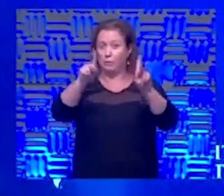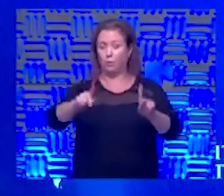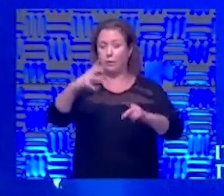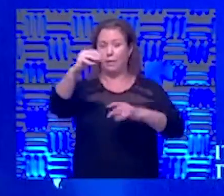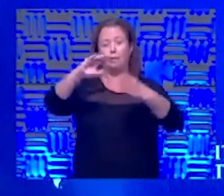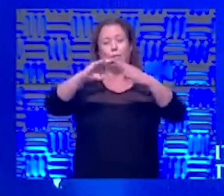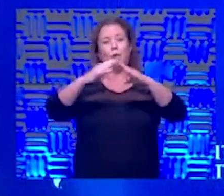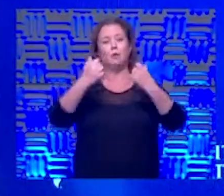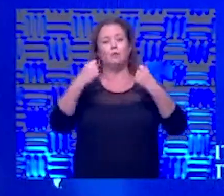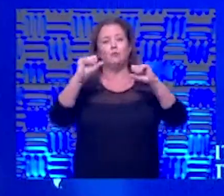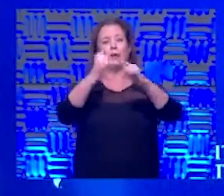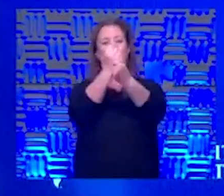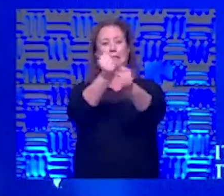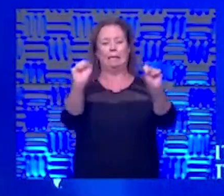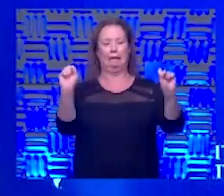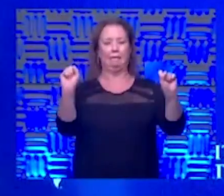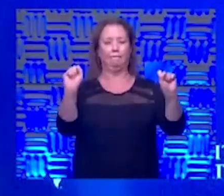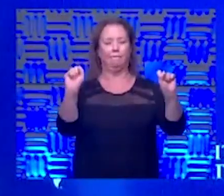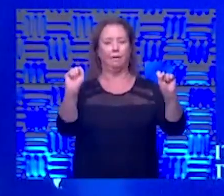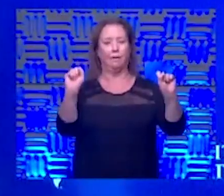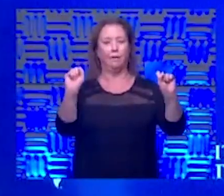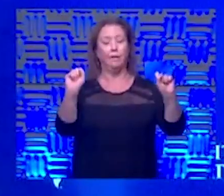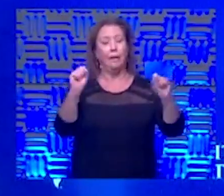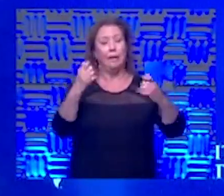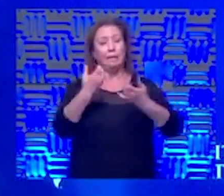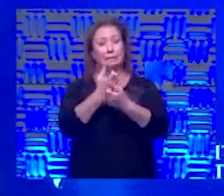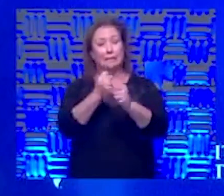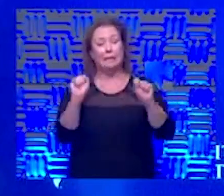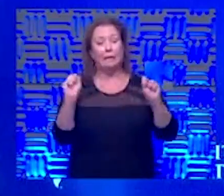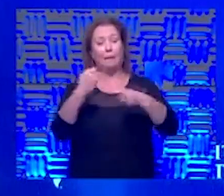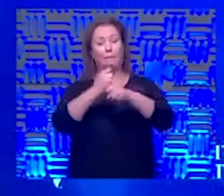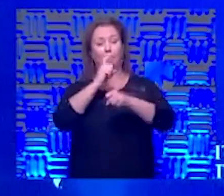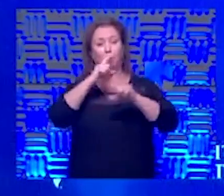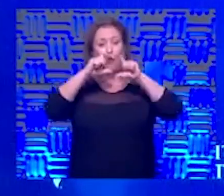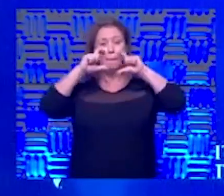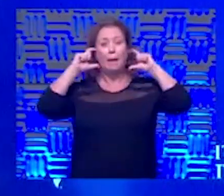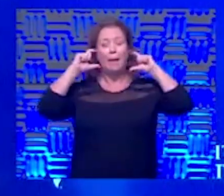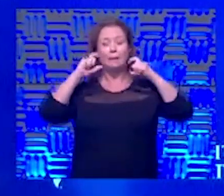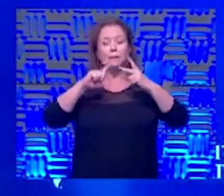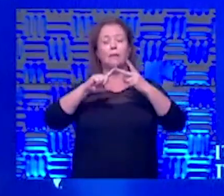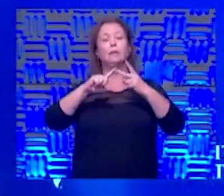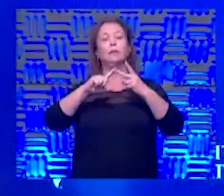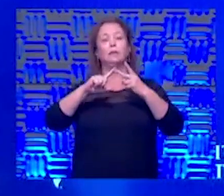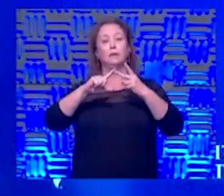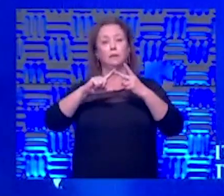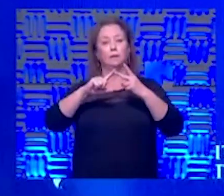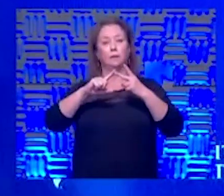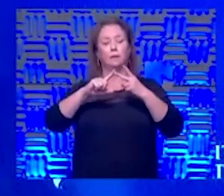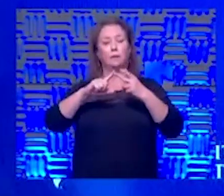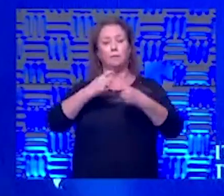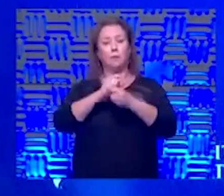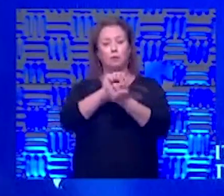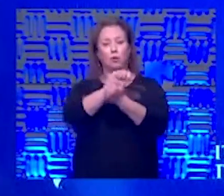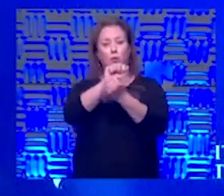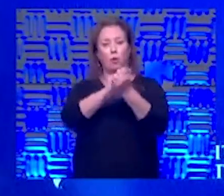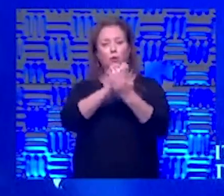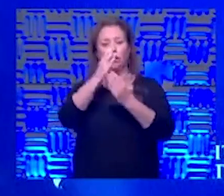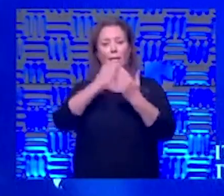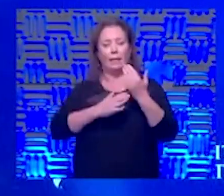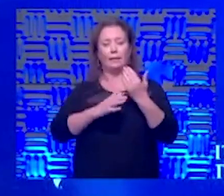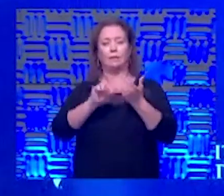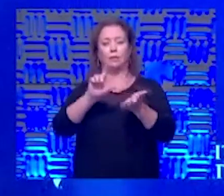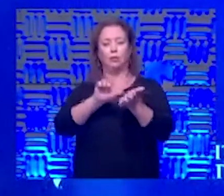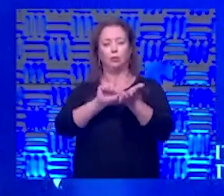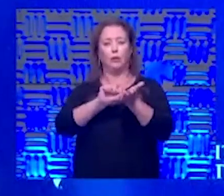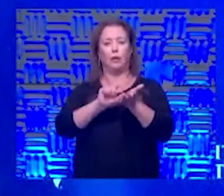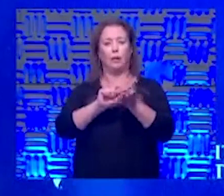communities is to try to stay safe. And in order to stay safe, make sure you mask, make sure you wear wash your hands, make sure you do all your hand gel,